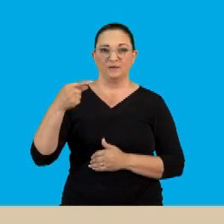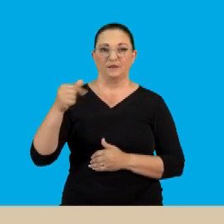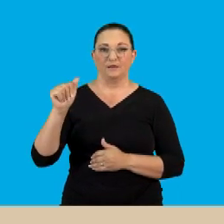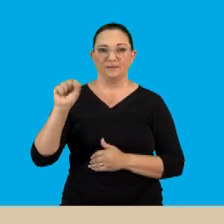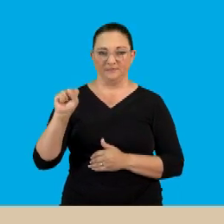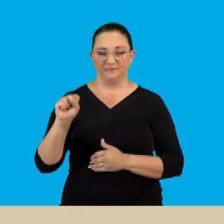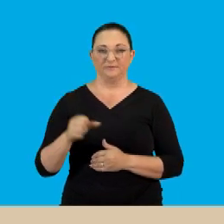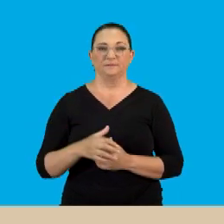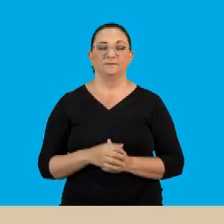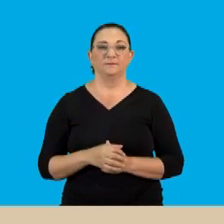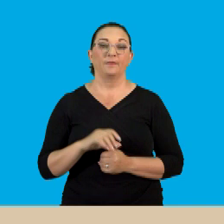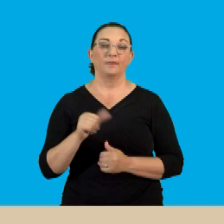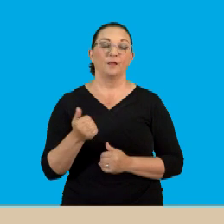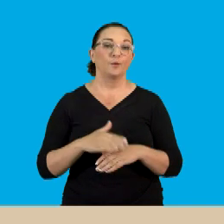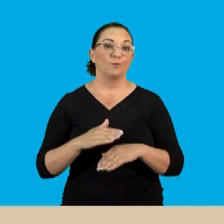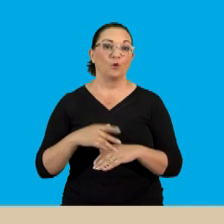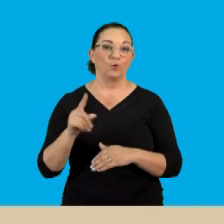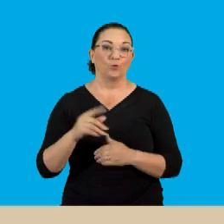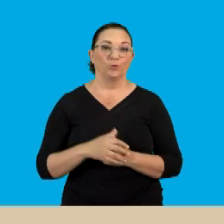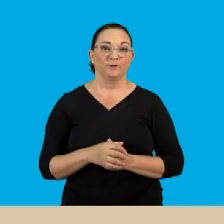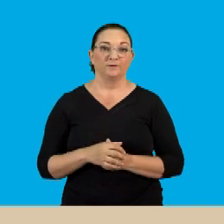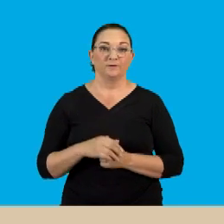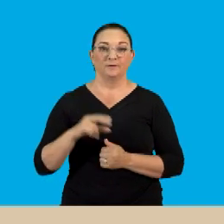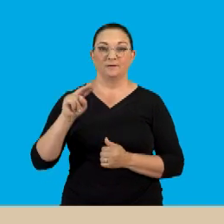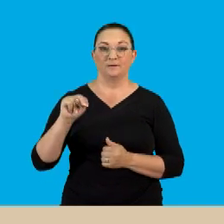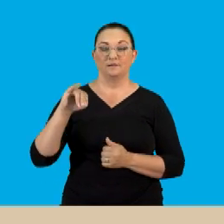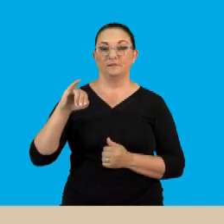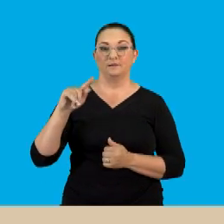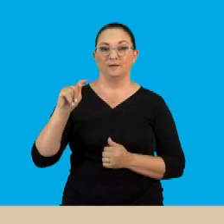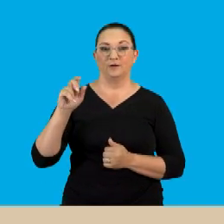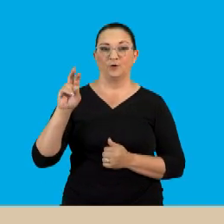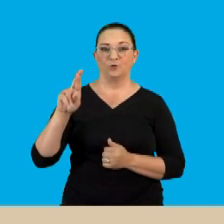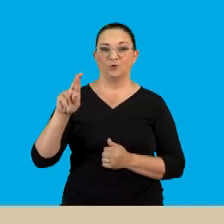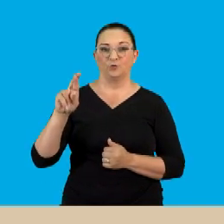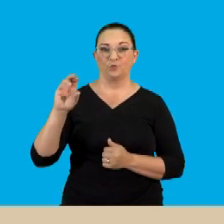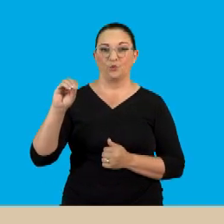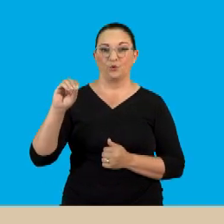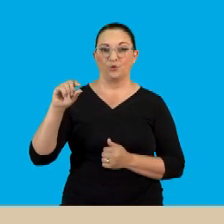gas. We also find our nitrogen gas,